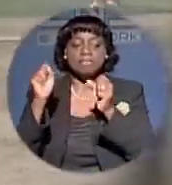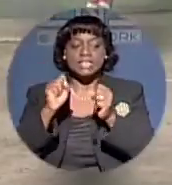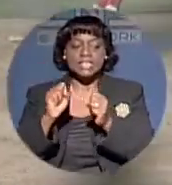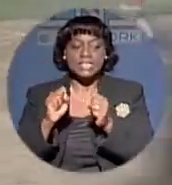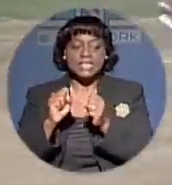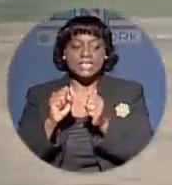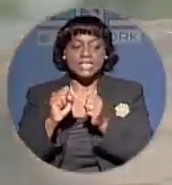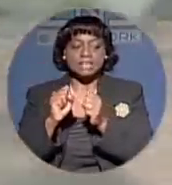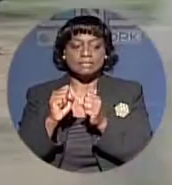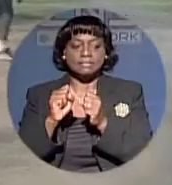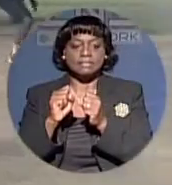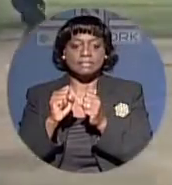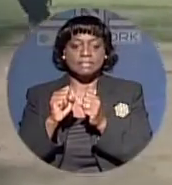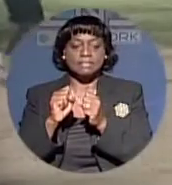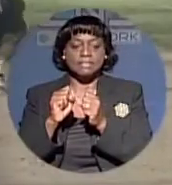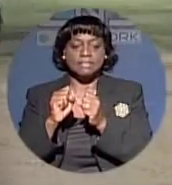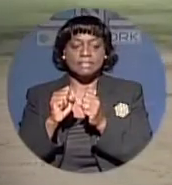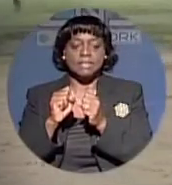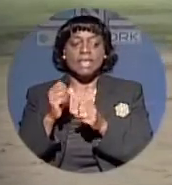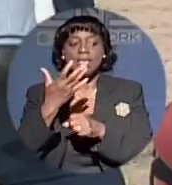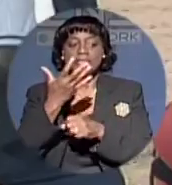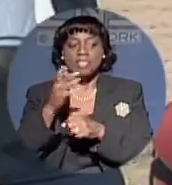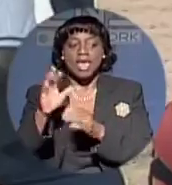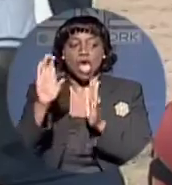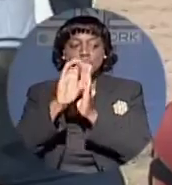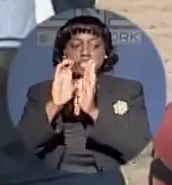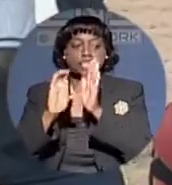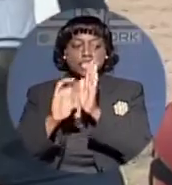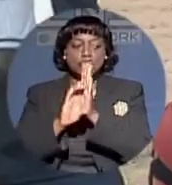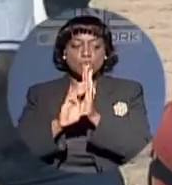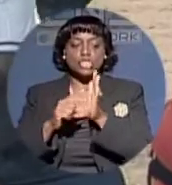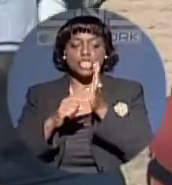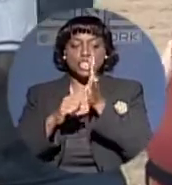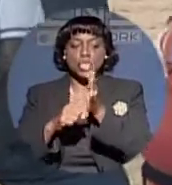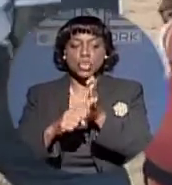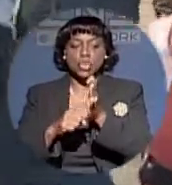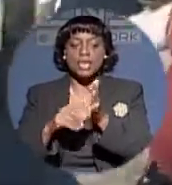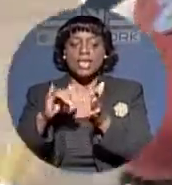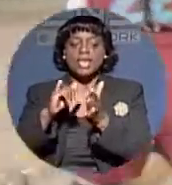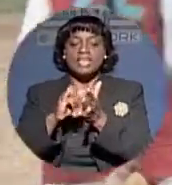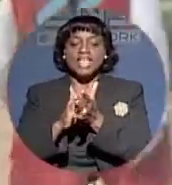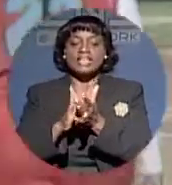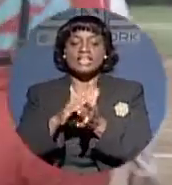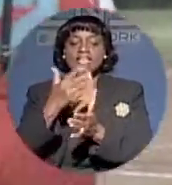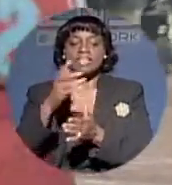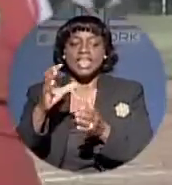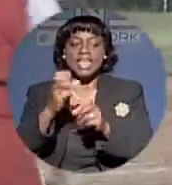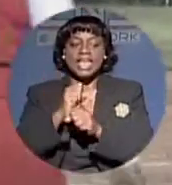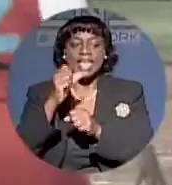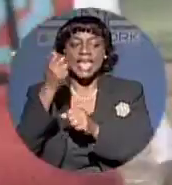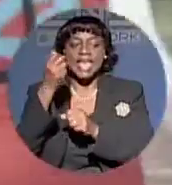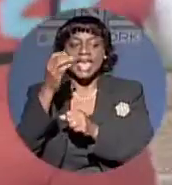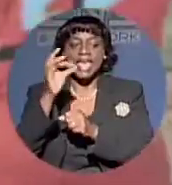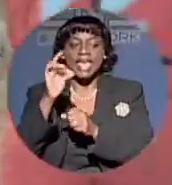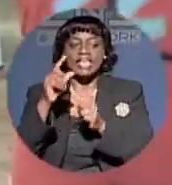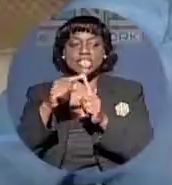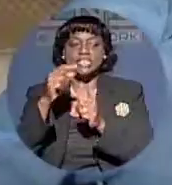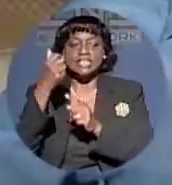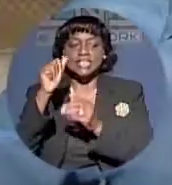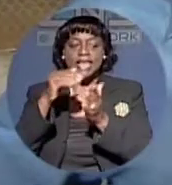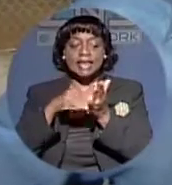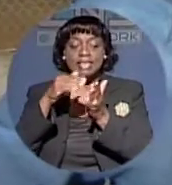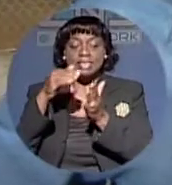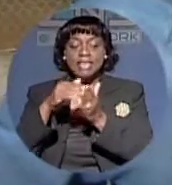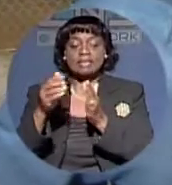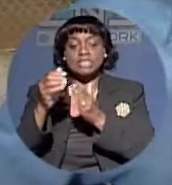or not, but their constitution would show they would collect in excess of some $8,000 to $10,000 at the opening week of the season.